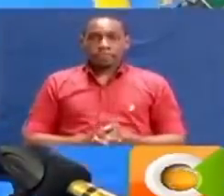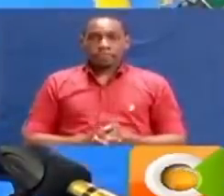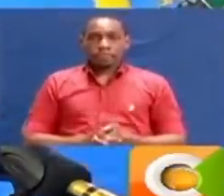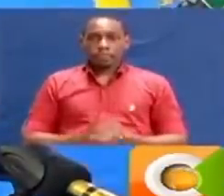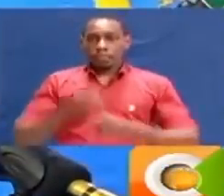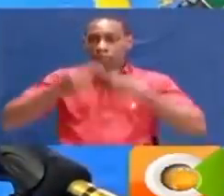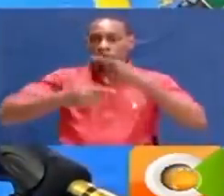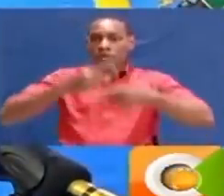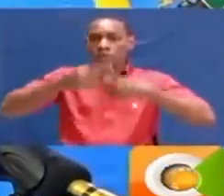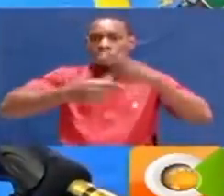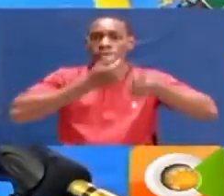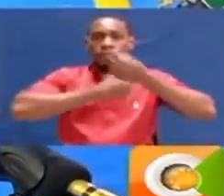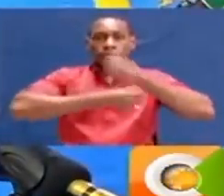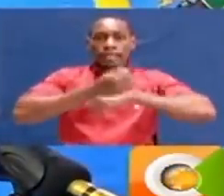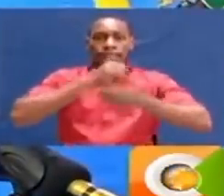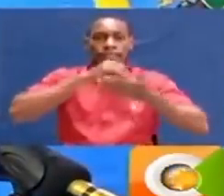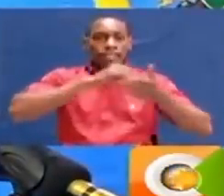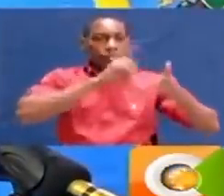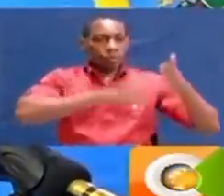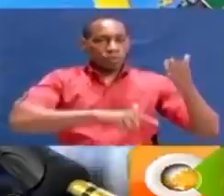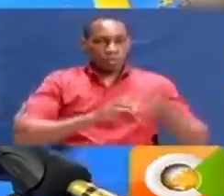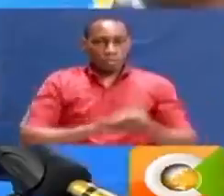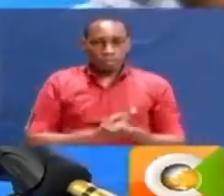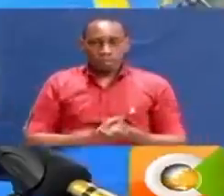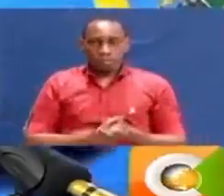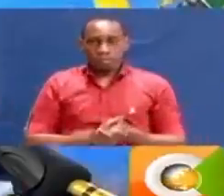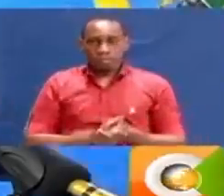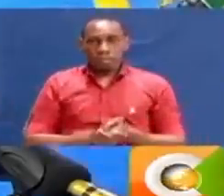expanded testing. For example, as you know,